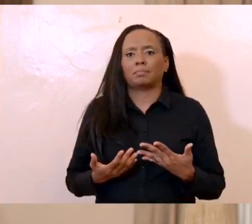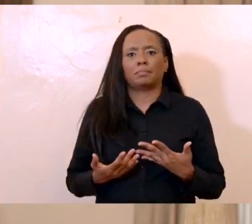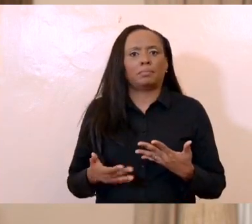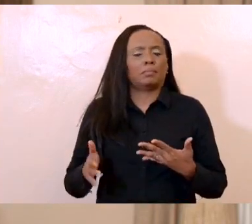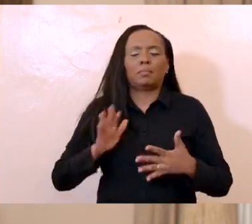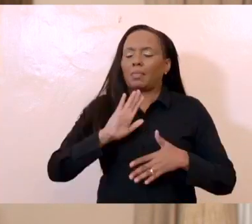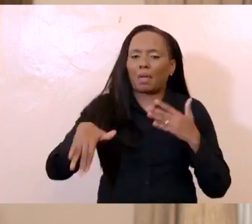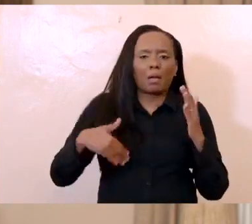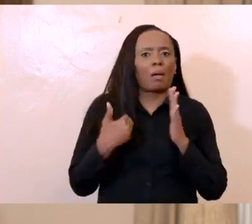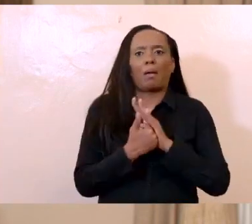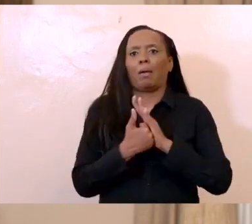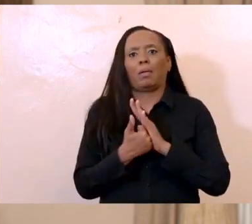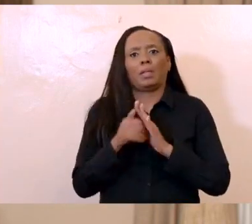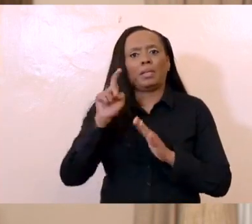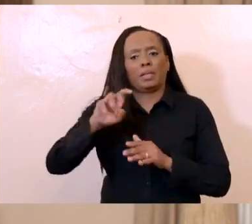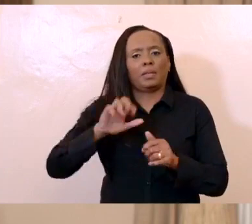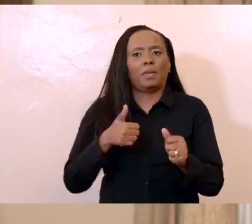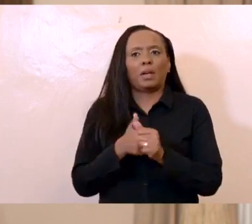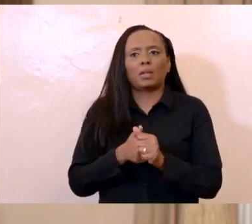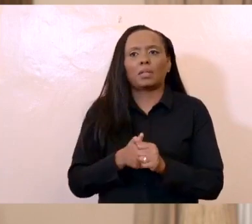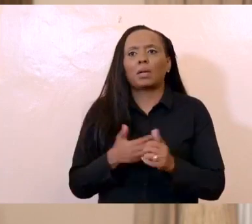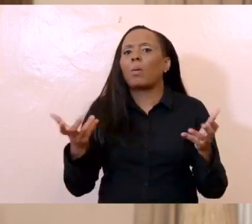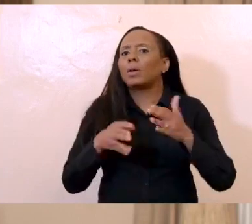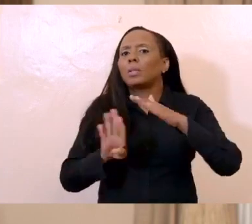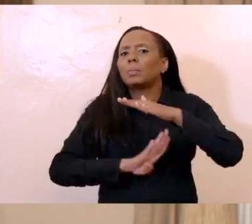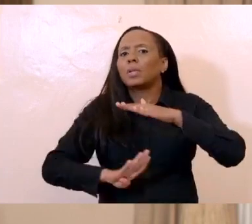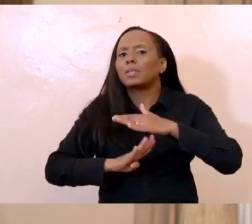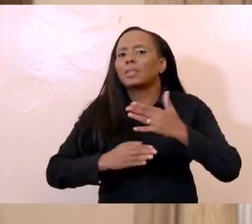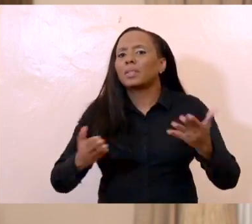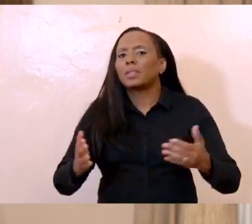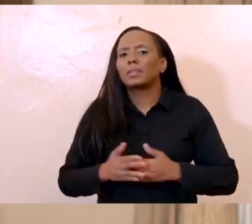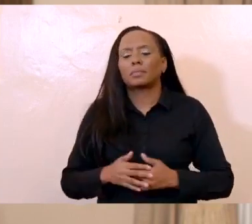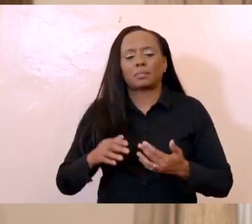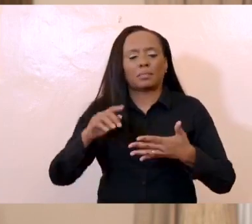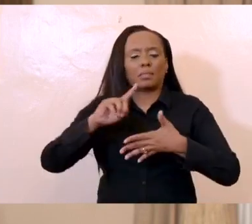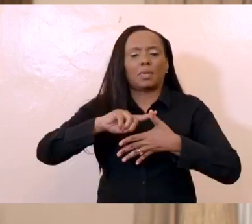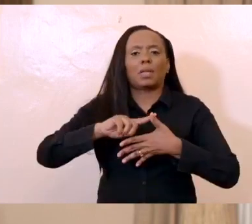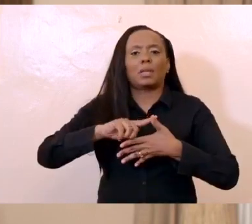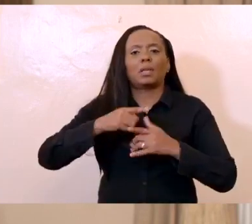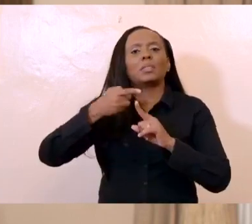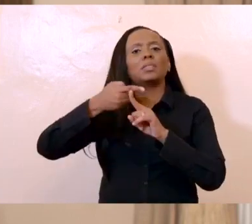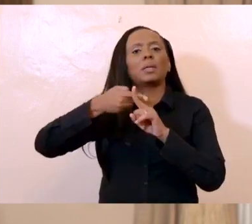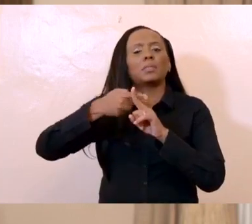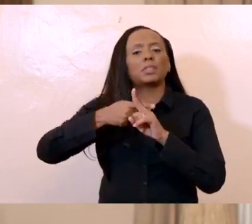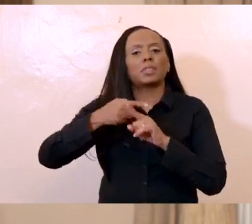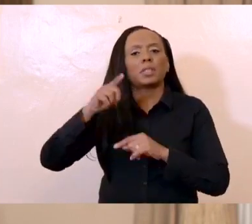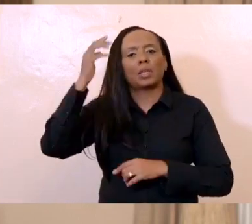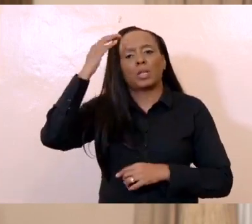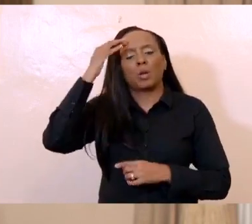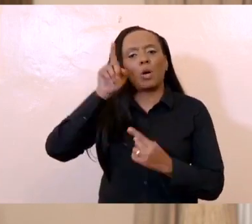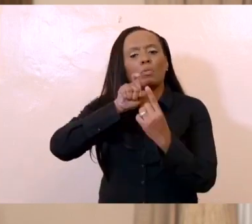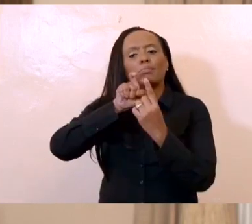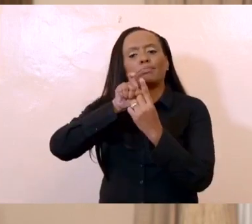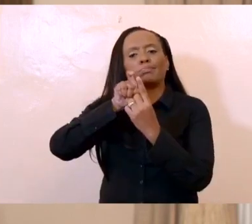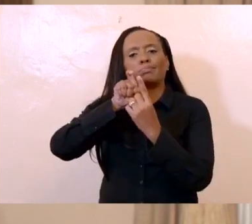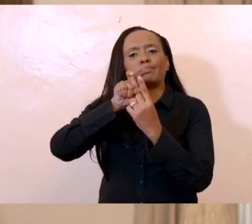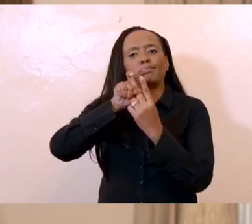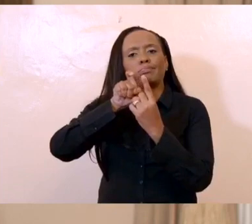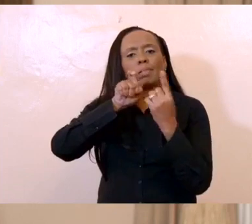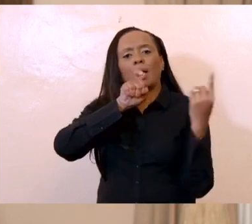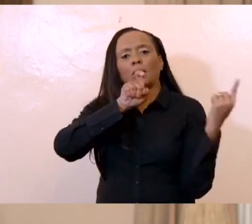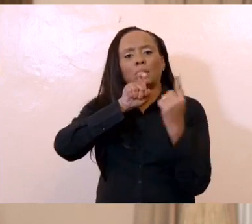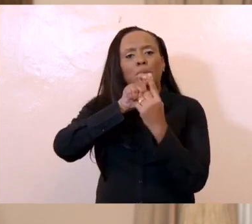all of the industries. So the basic tenets are the temperature checks that we are familiar with upon entering a